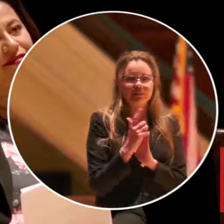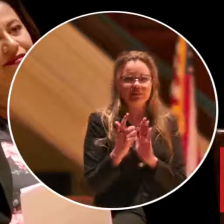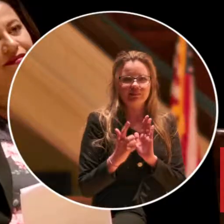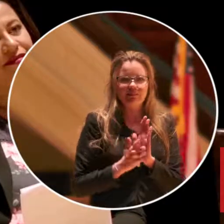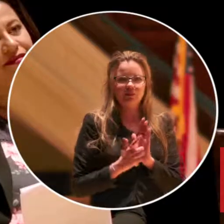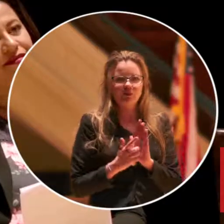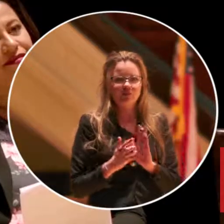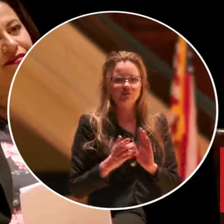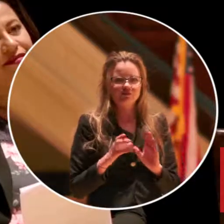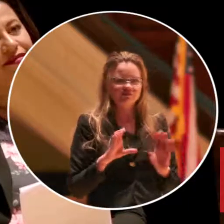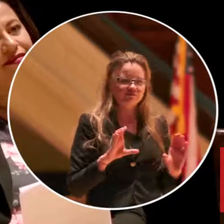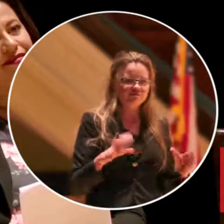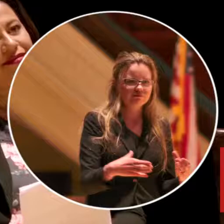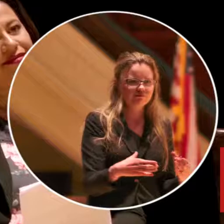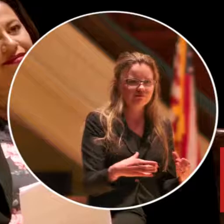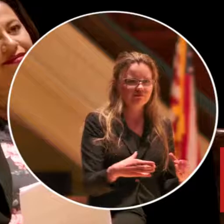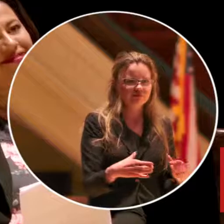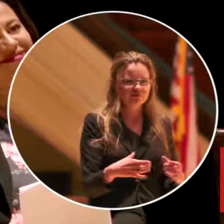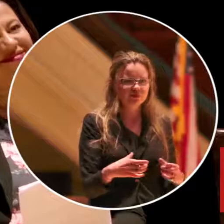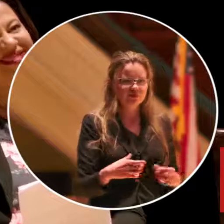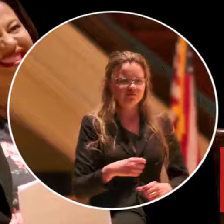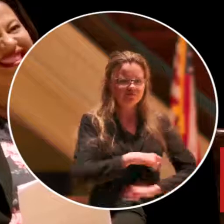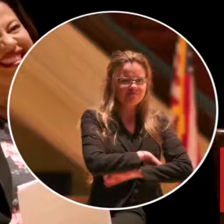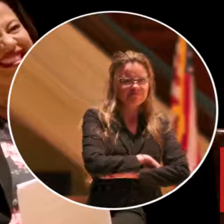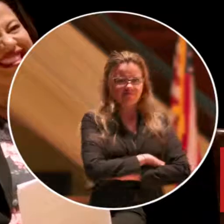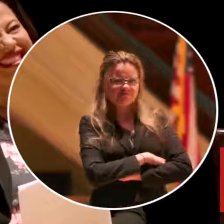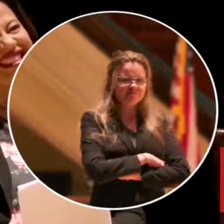circles as stomping out of the kitchen.